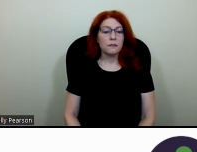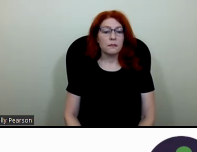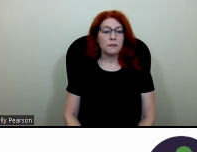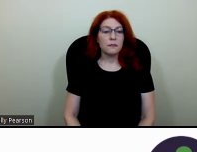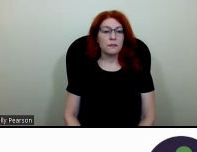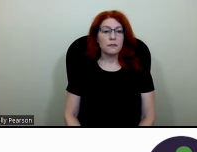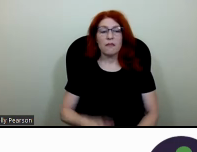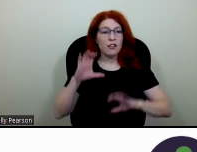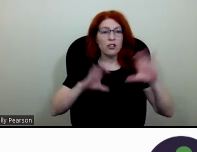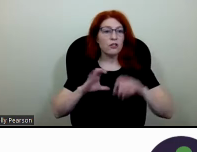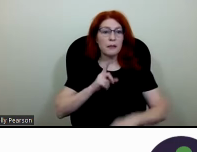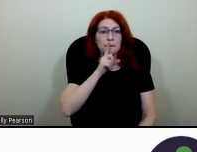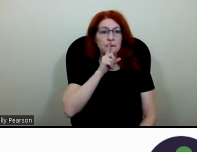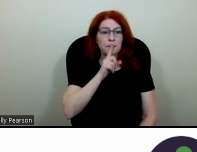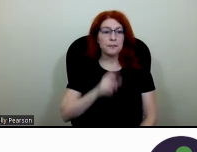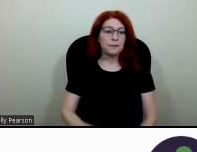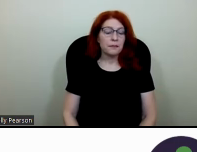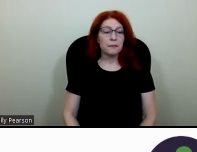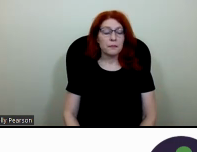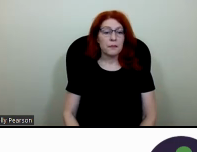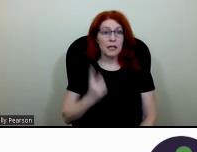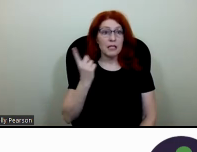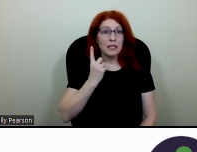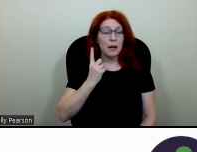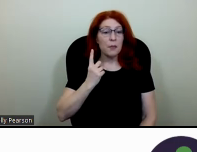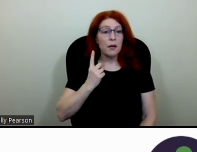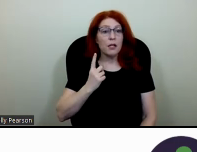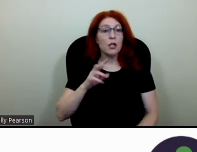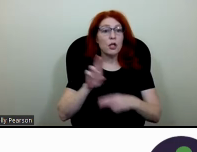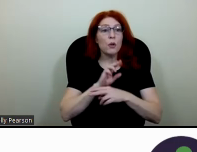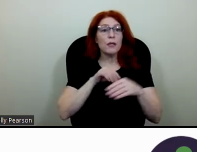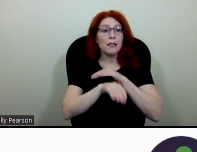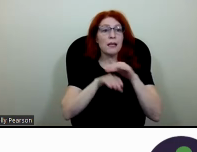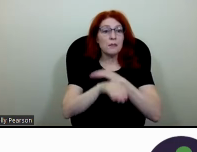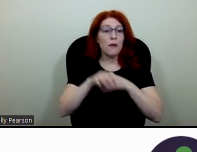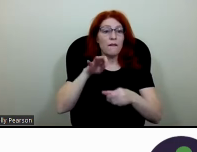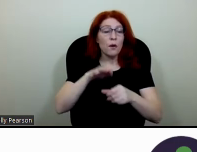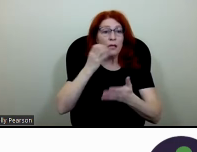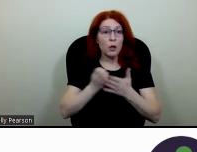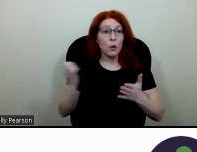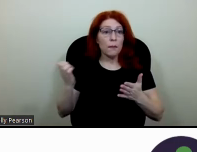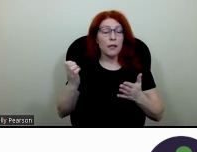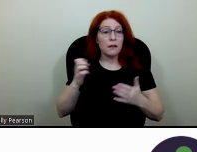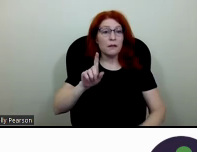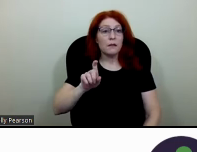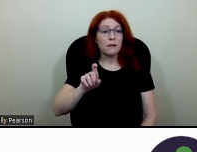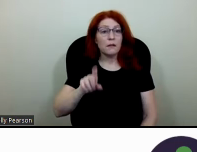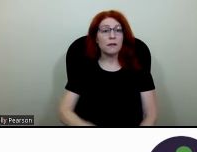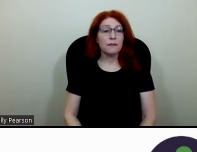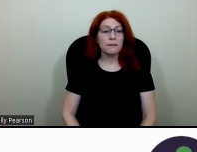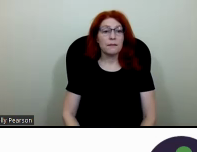Nothing in the chat yet. Okay. Has anyone ever used accessible voting equipment when voting?